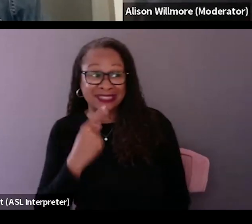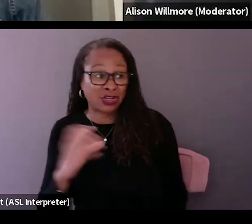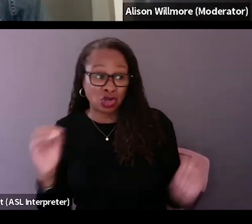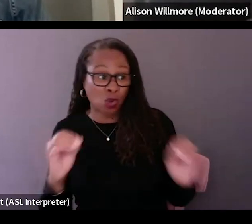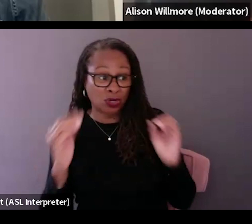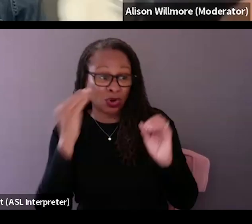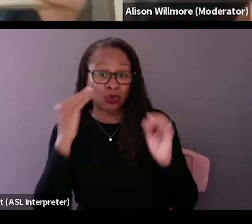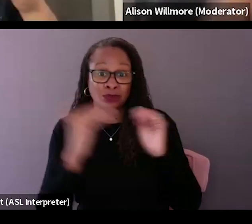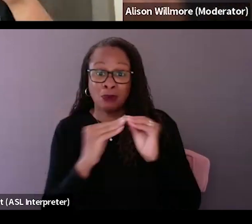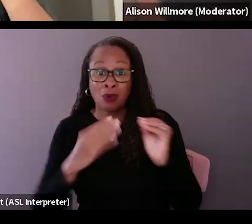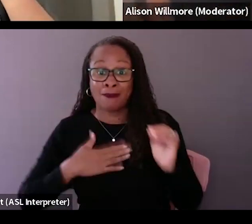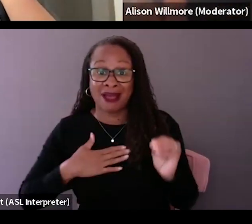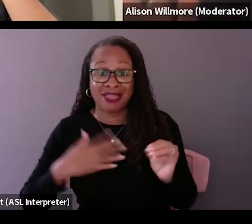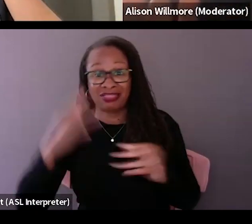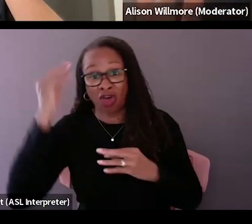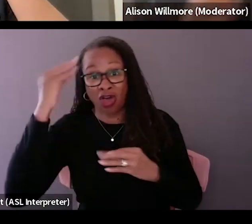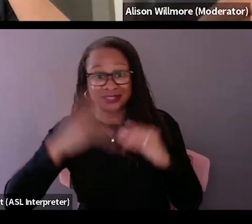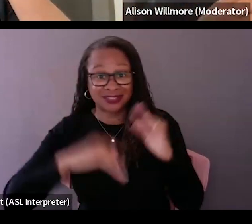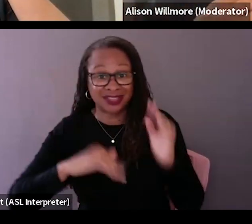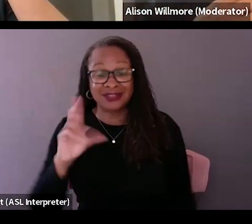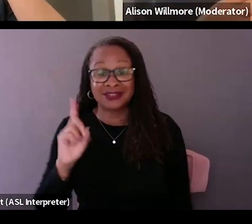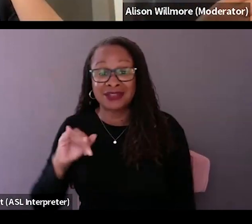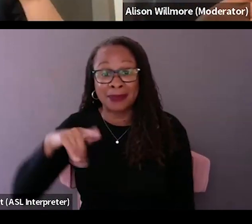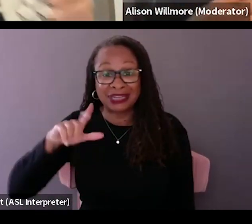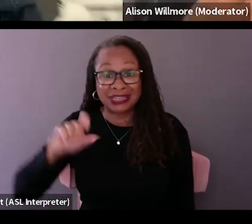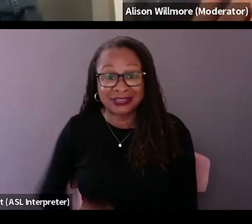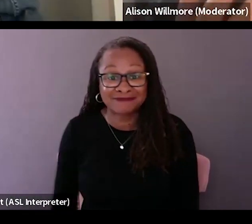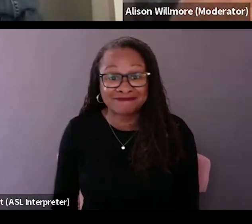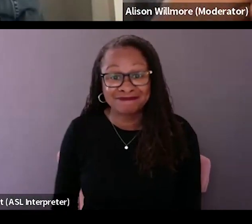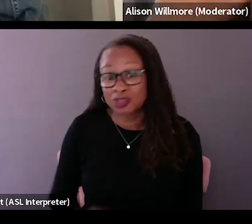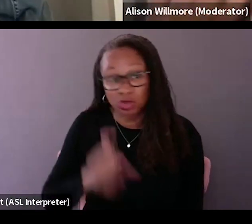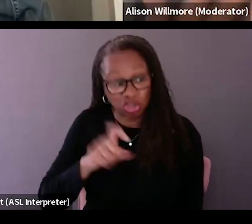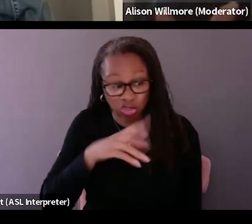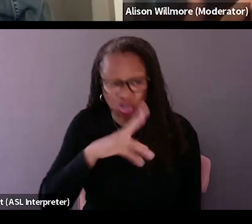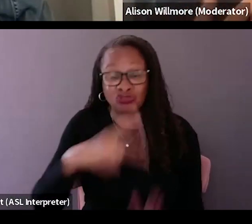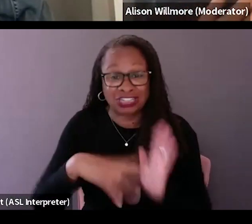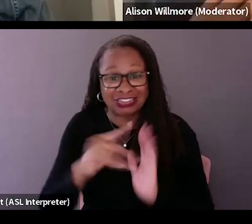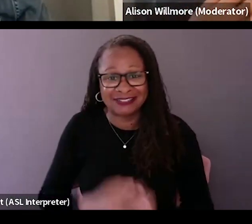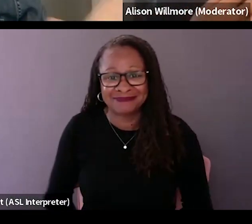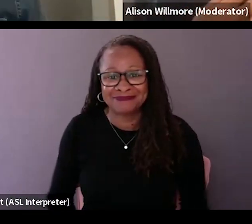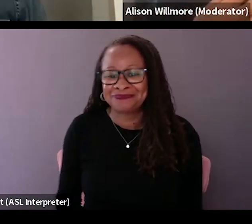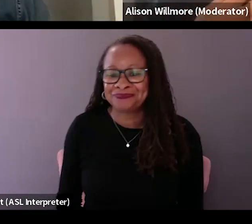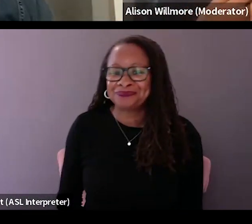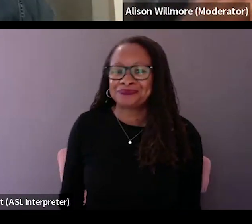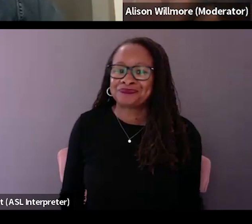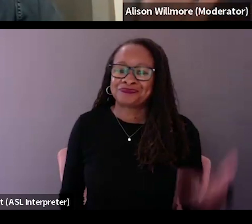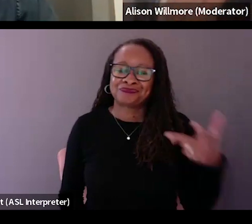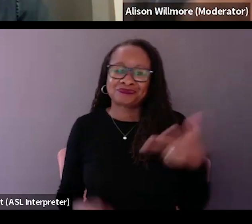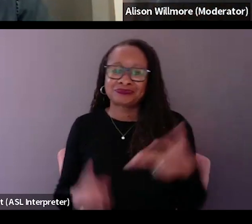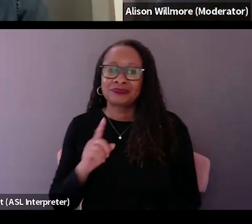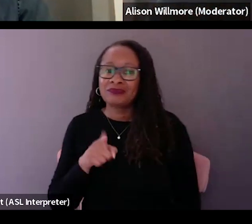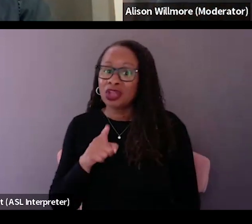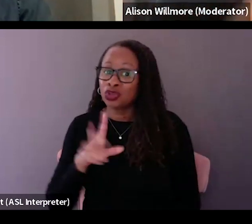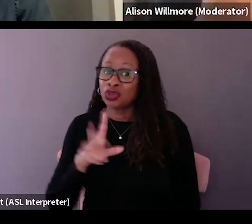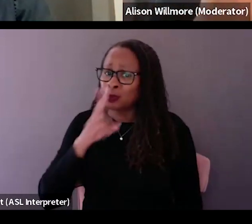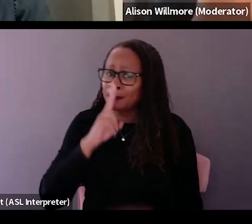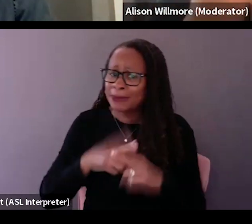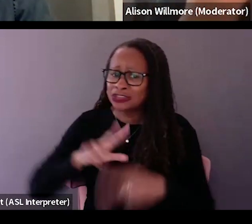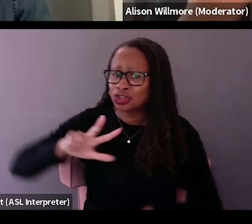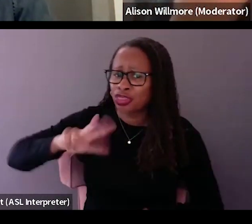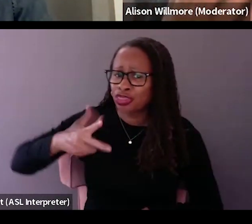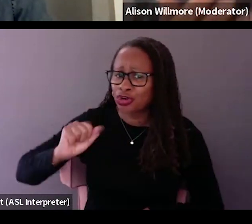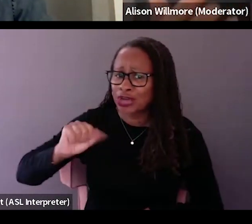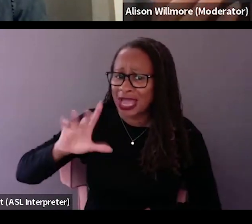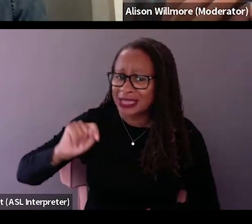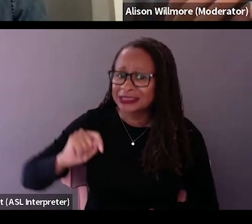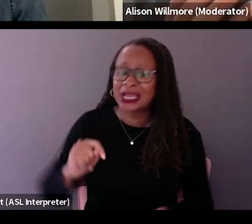You've mentioned the third act of the film, and you do have this incredible flurry of kind of action of not just